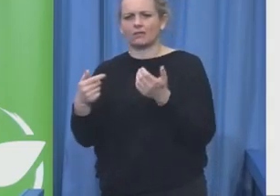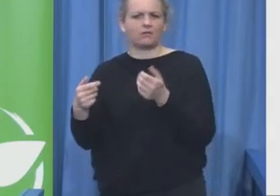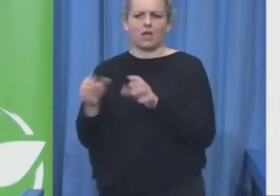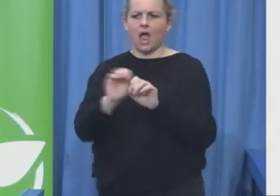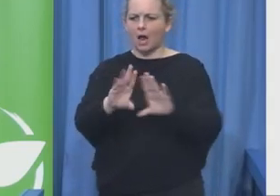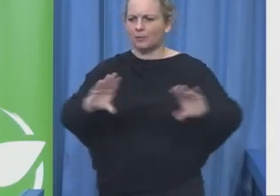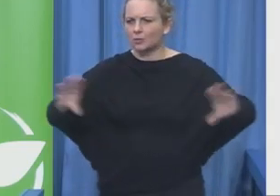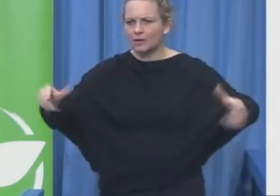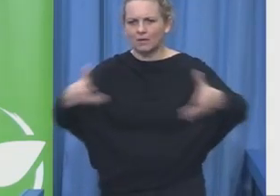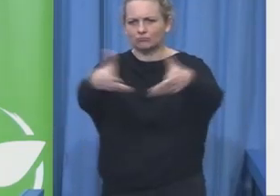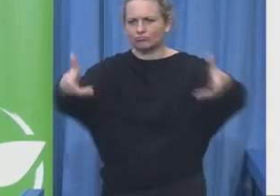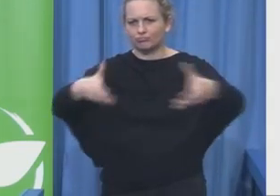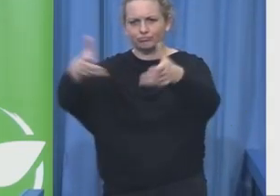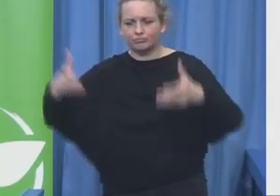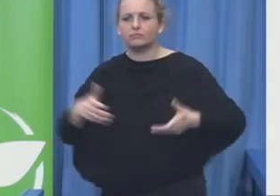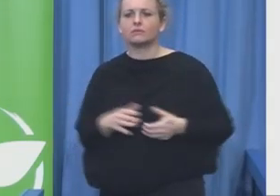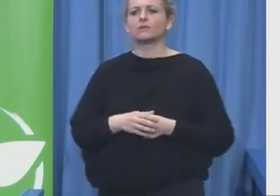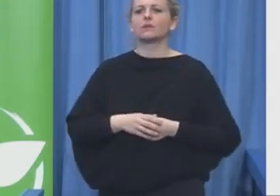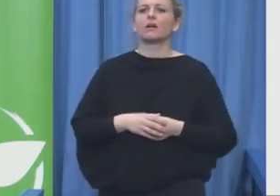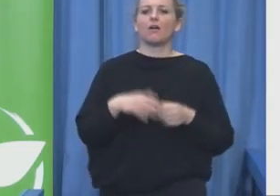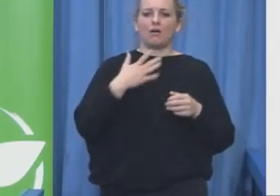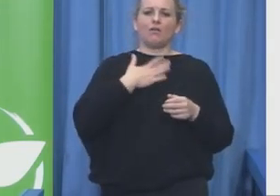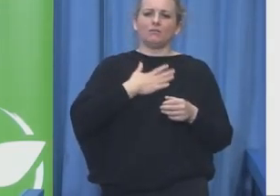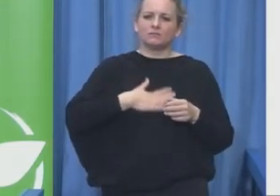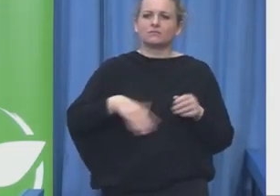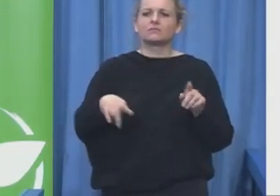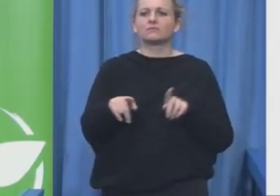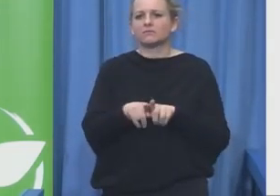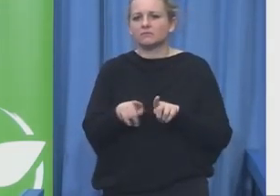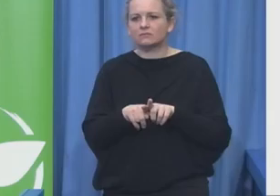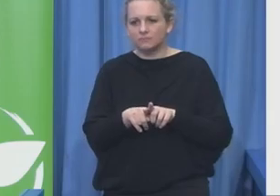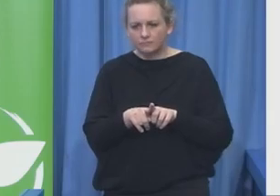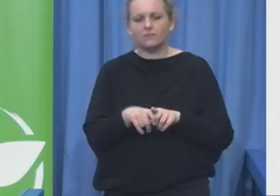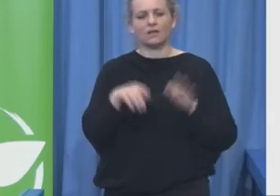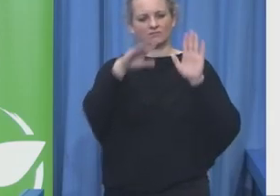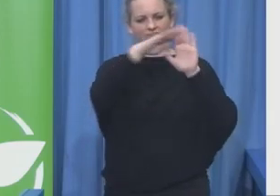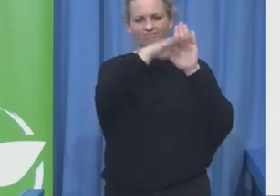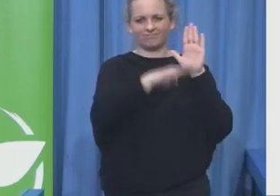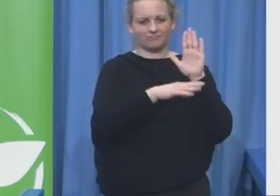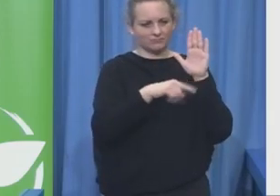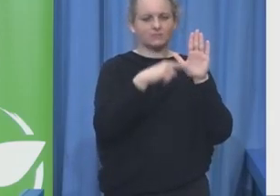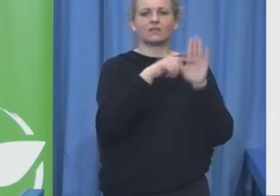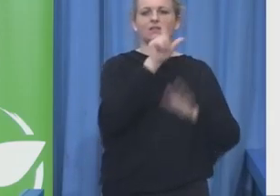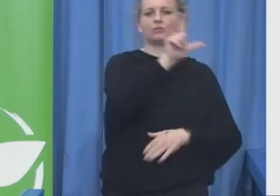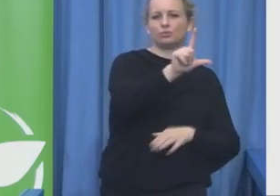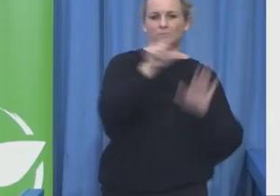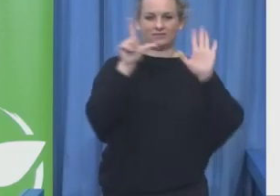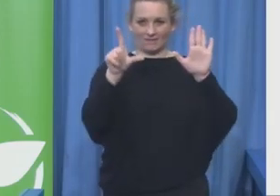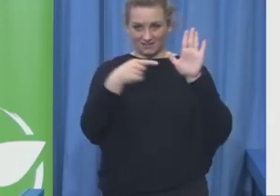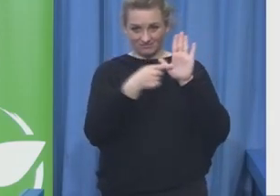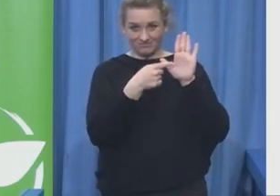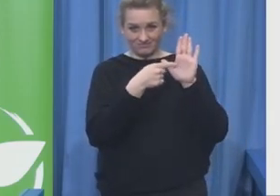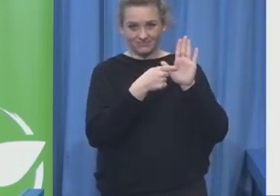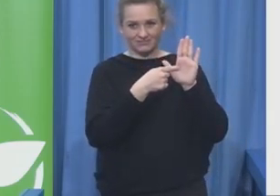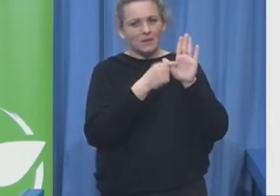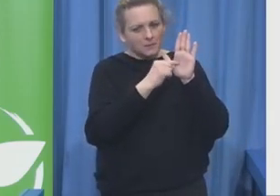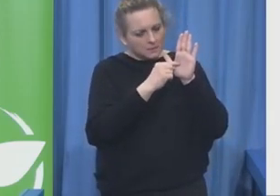Article 27, because I think that will then build, kind of snowball the issue around